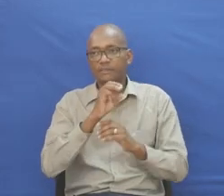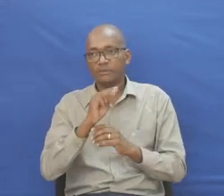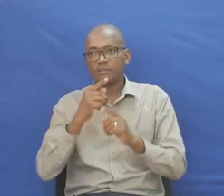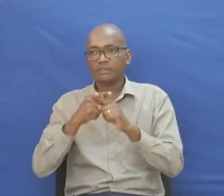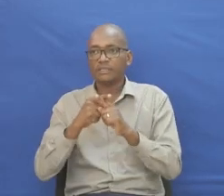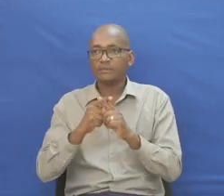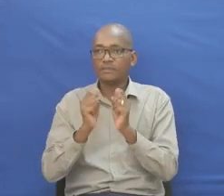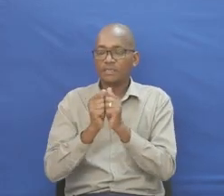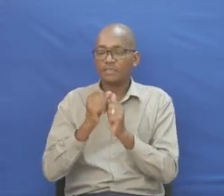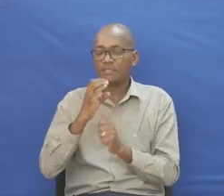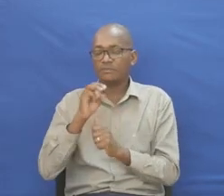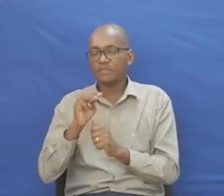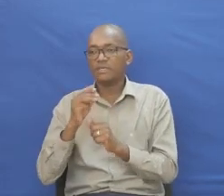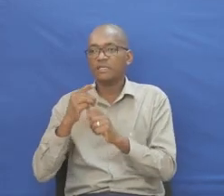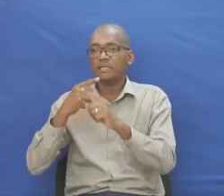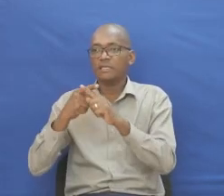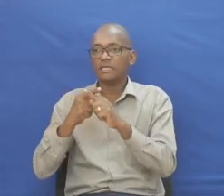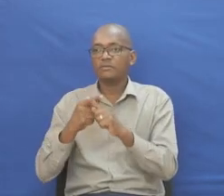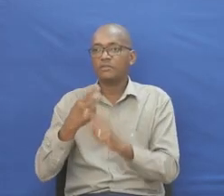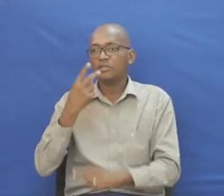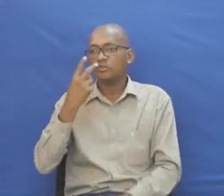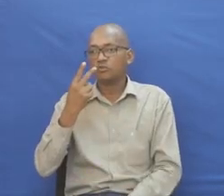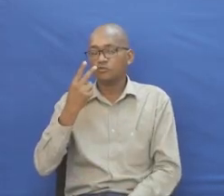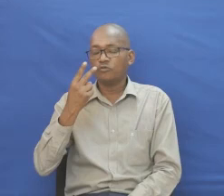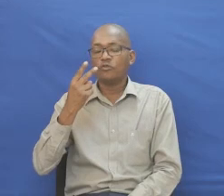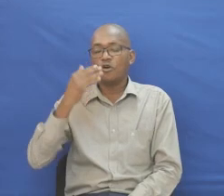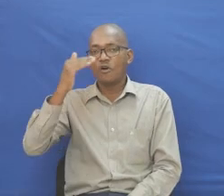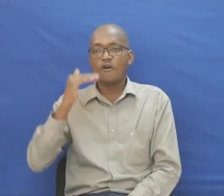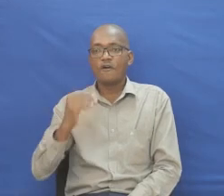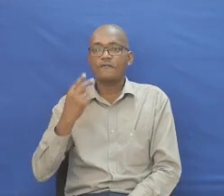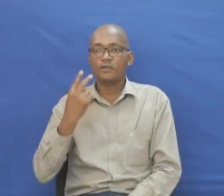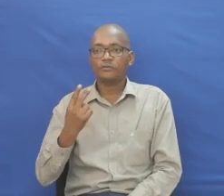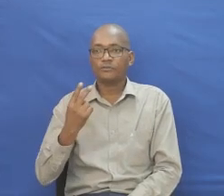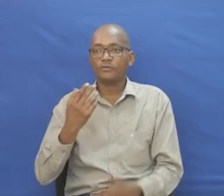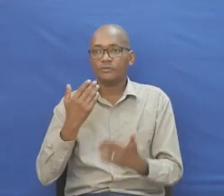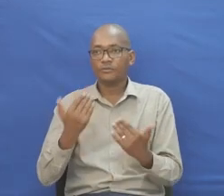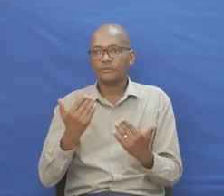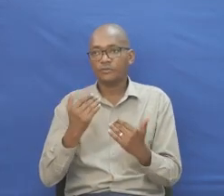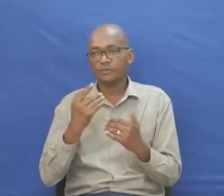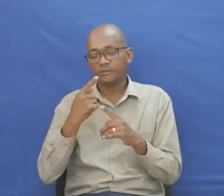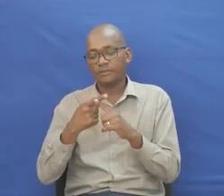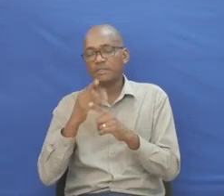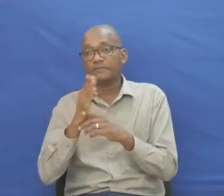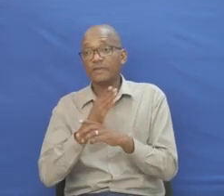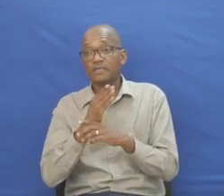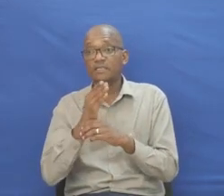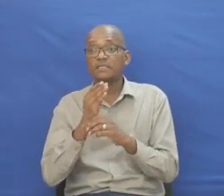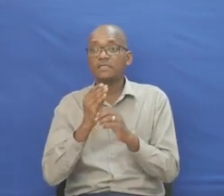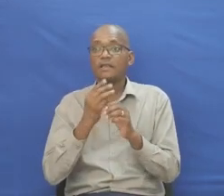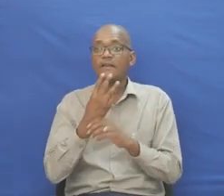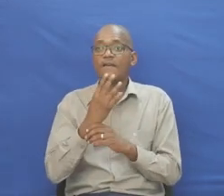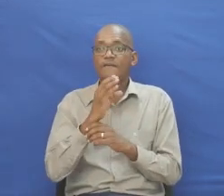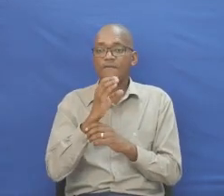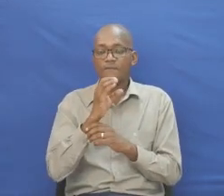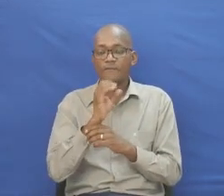times 10 centimeter times radical of 2 over 2. Here, this one and this one will cancel, will be 5 times 8, it